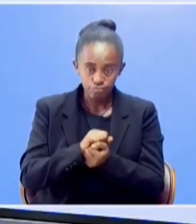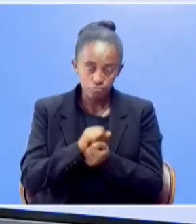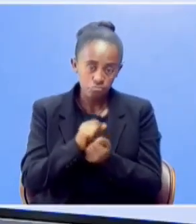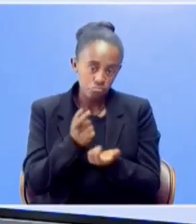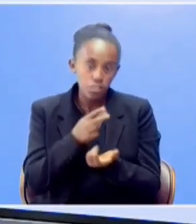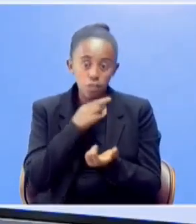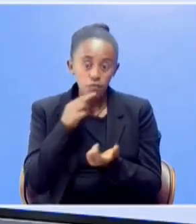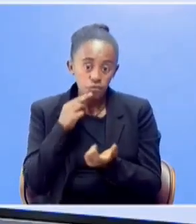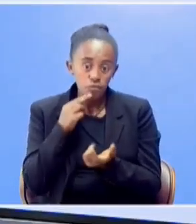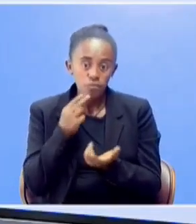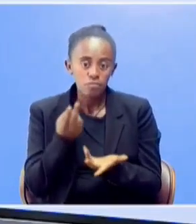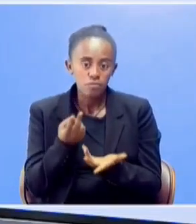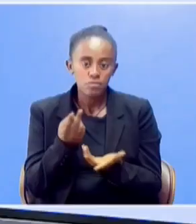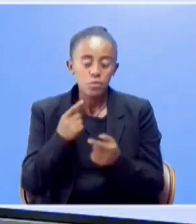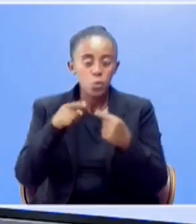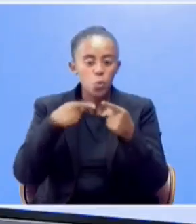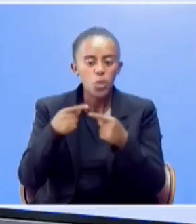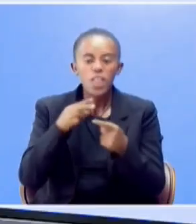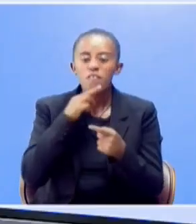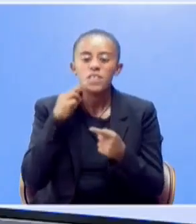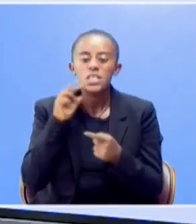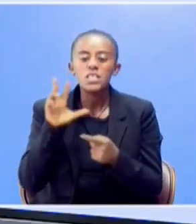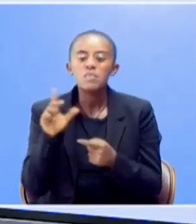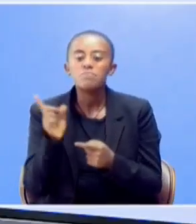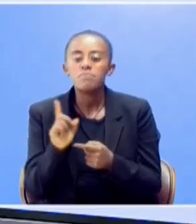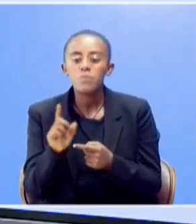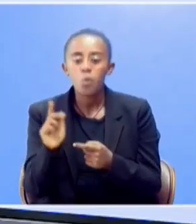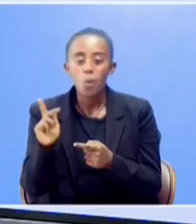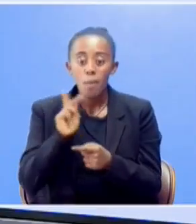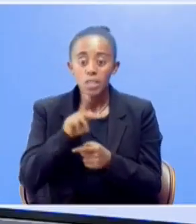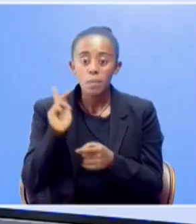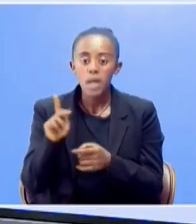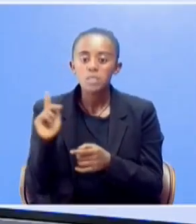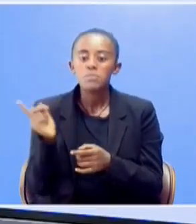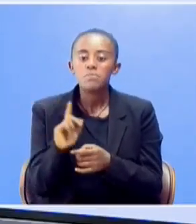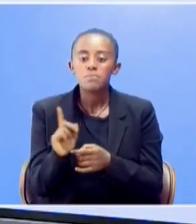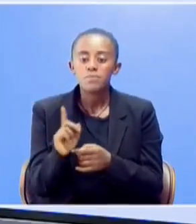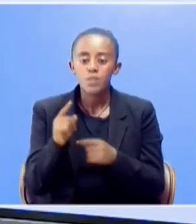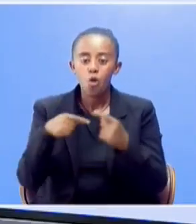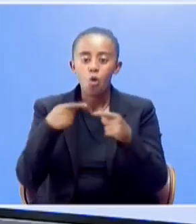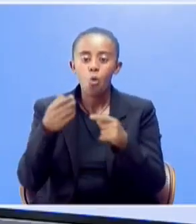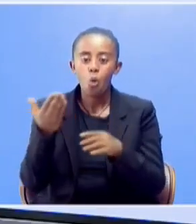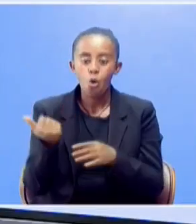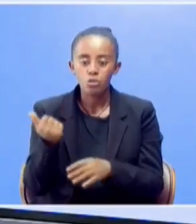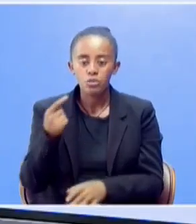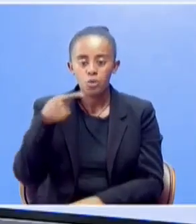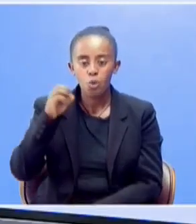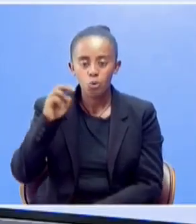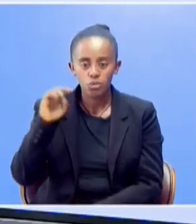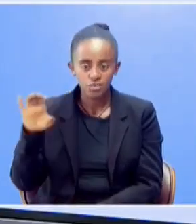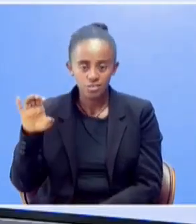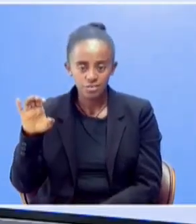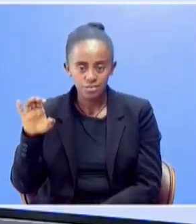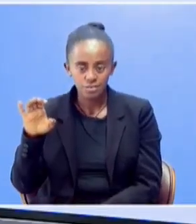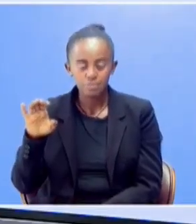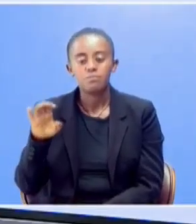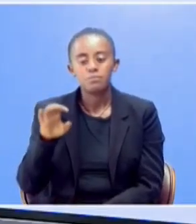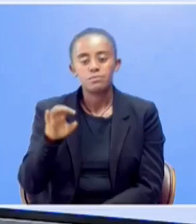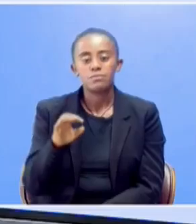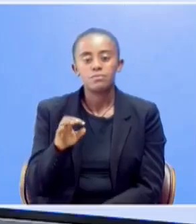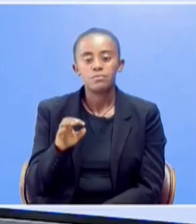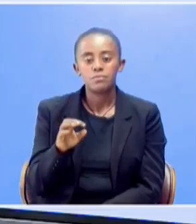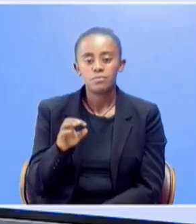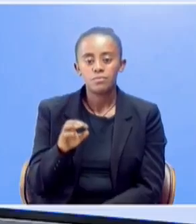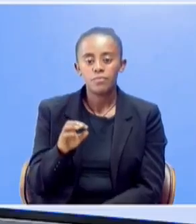is went, and the V3 or the past participle is gone. Yeah, but before we pass to gone, to this